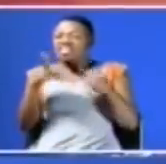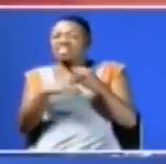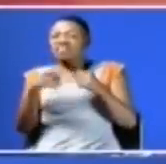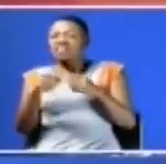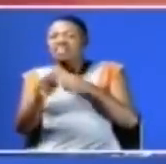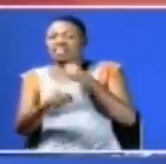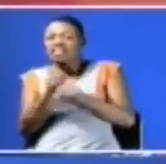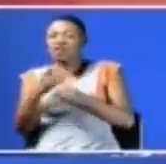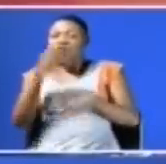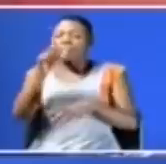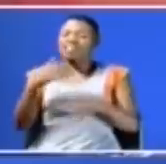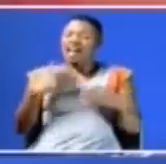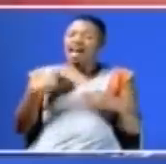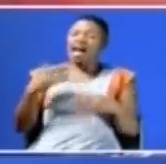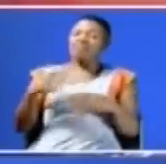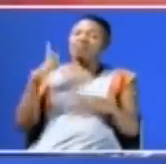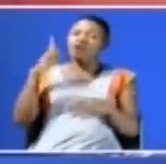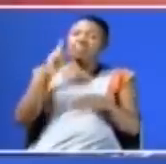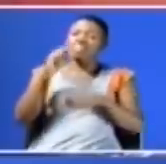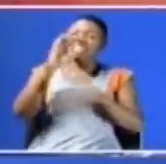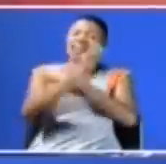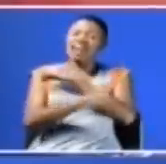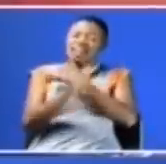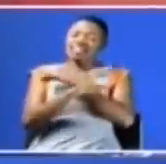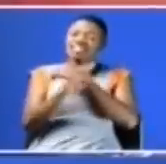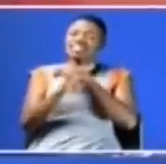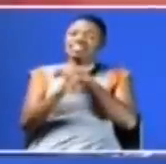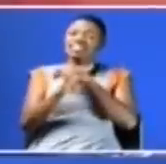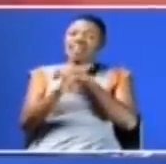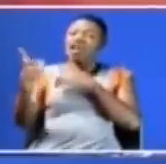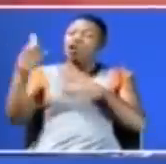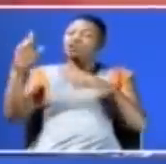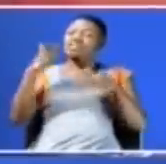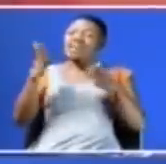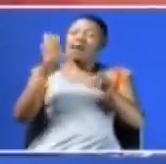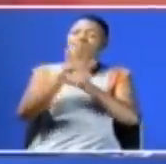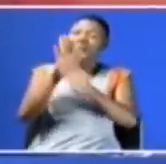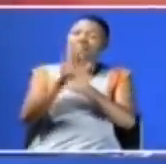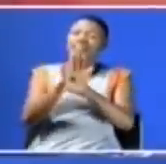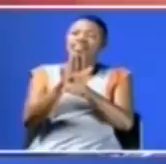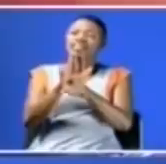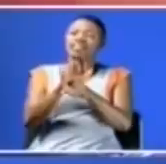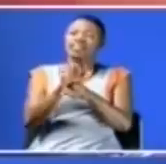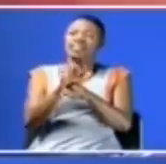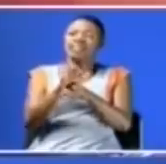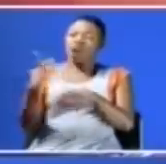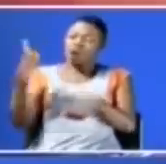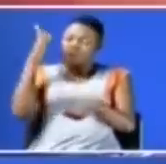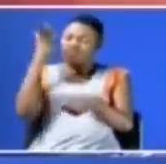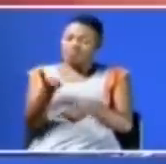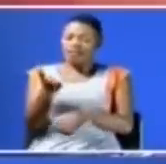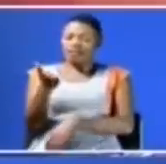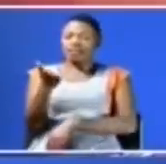law. This country, for heaven's sake, is over-regulated. We have every statute you can think of. And they're there. For